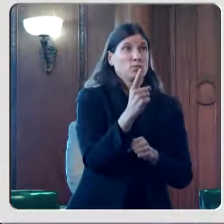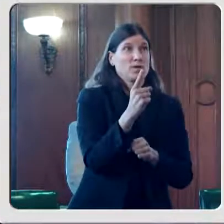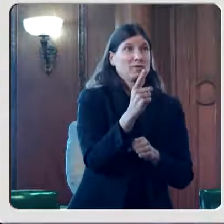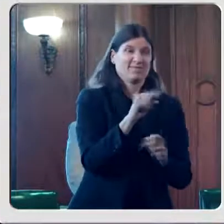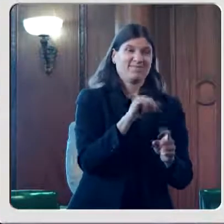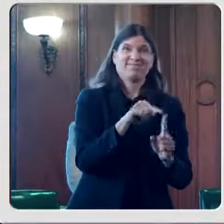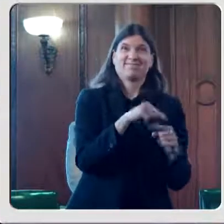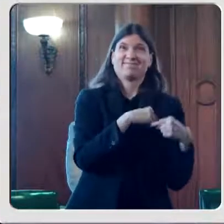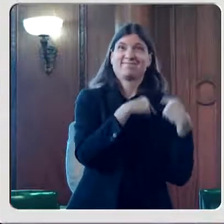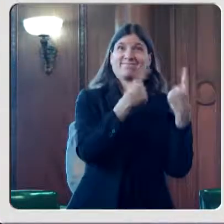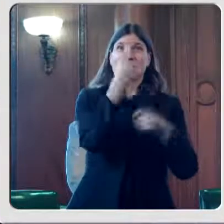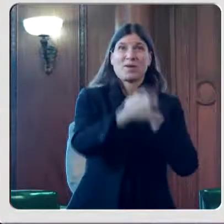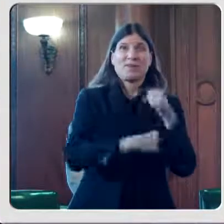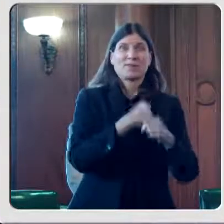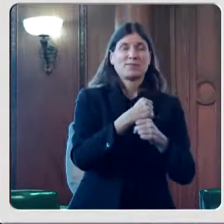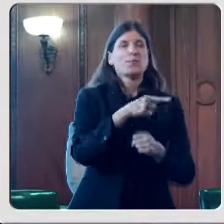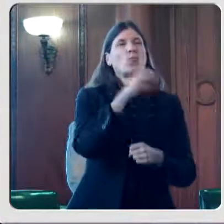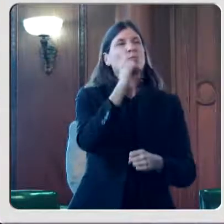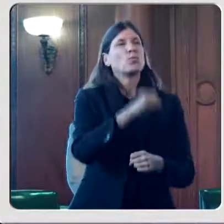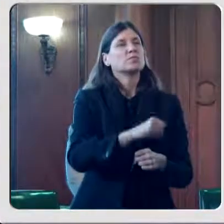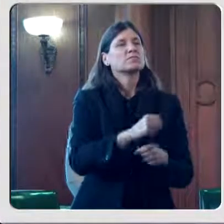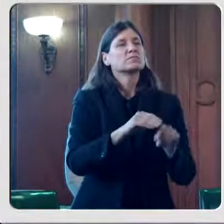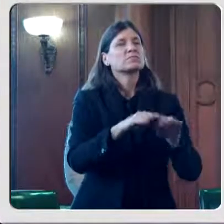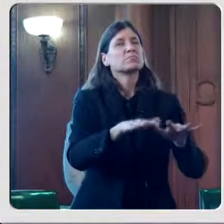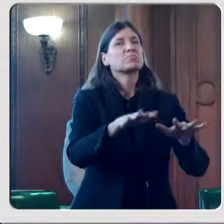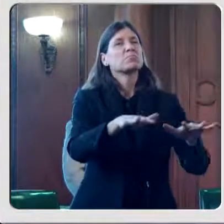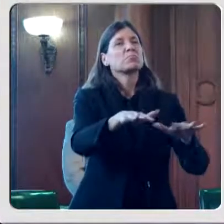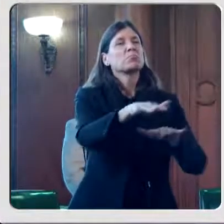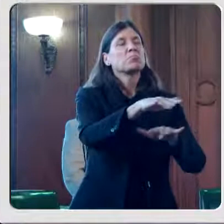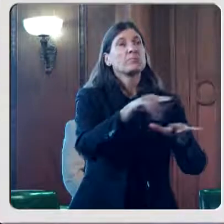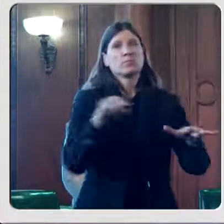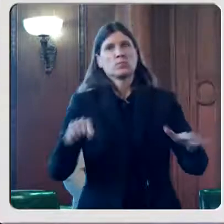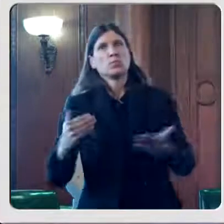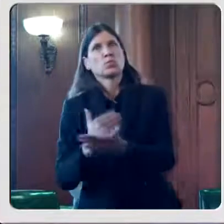There's another South African variant that goes by the name of